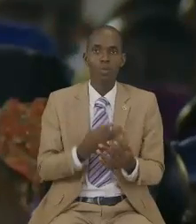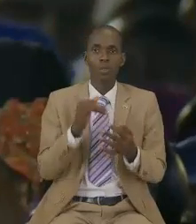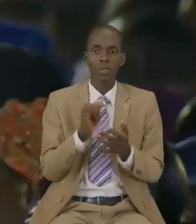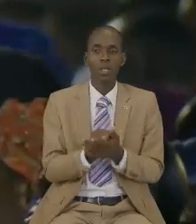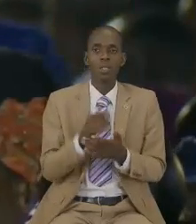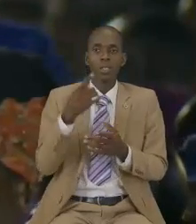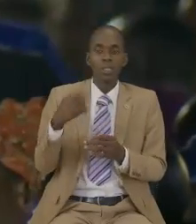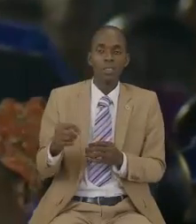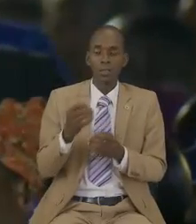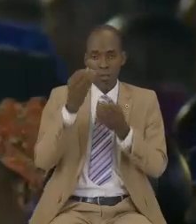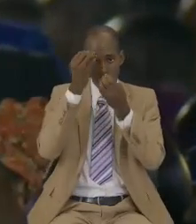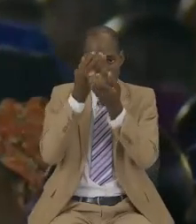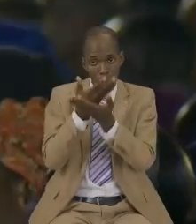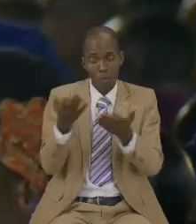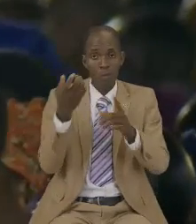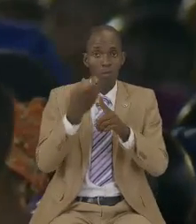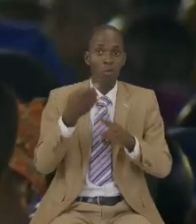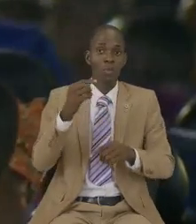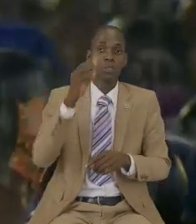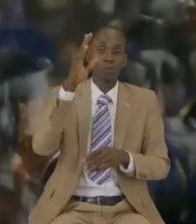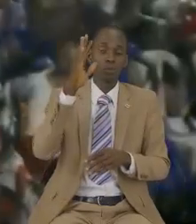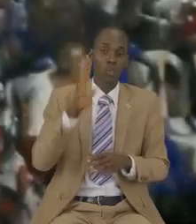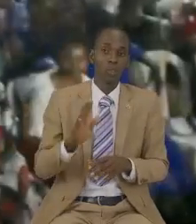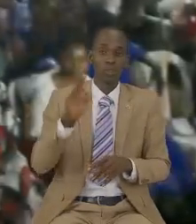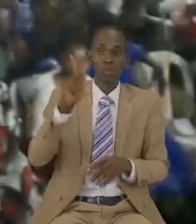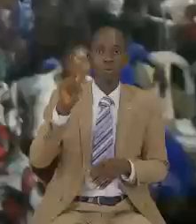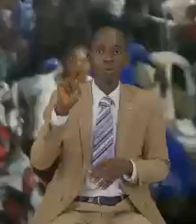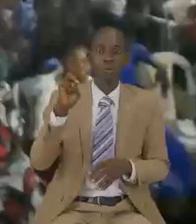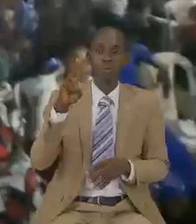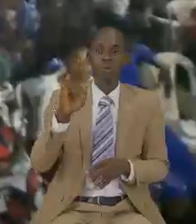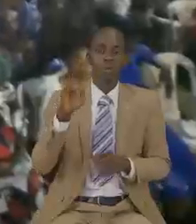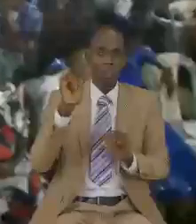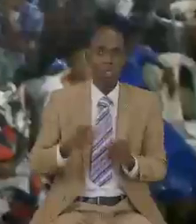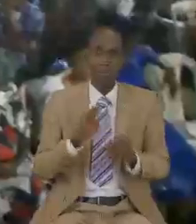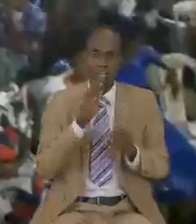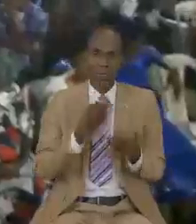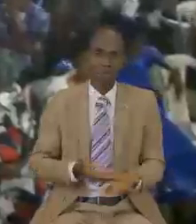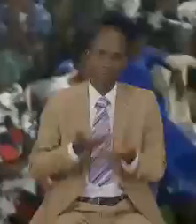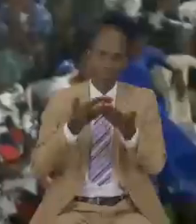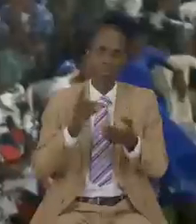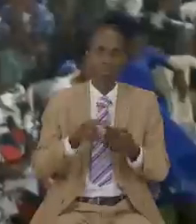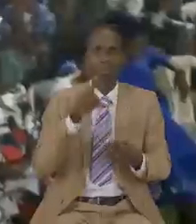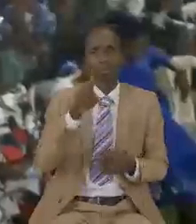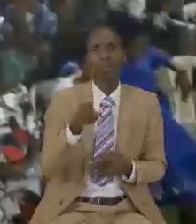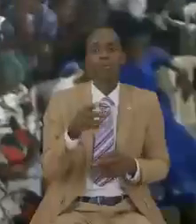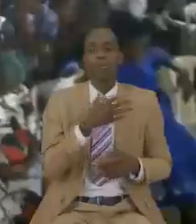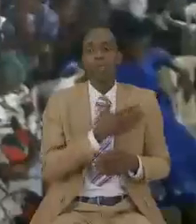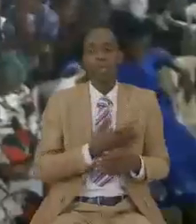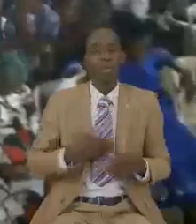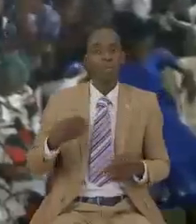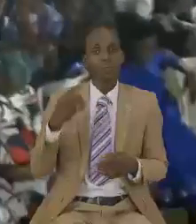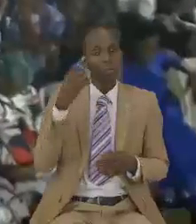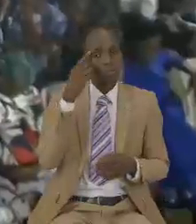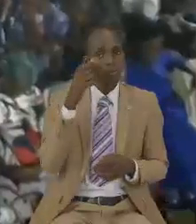message to you. A special message. And for every other person, there'll be a